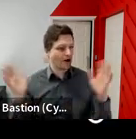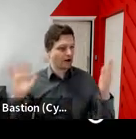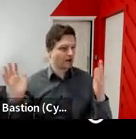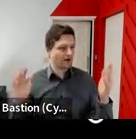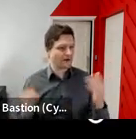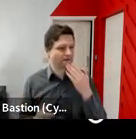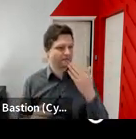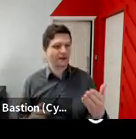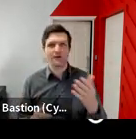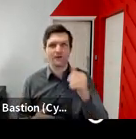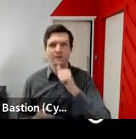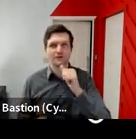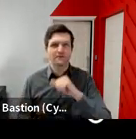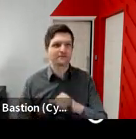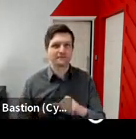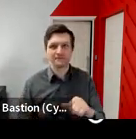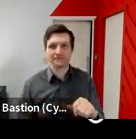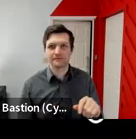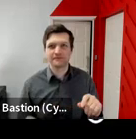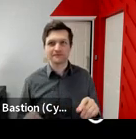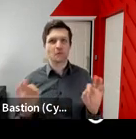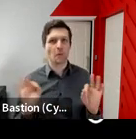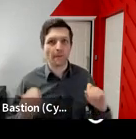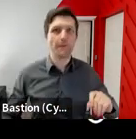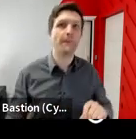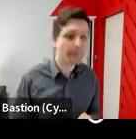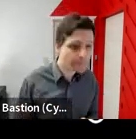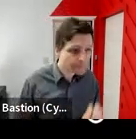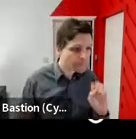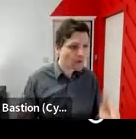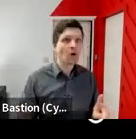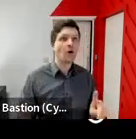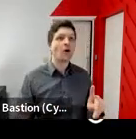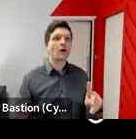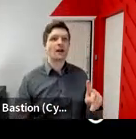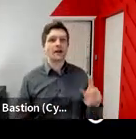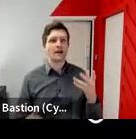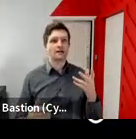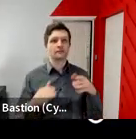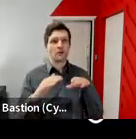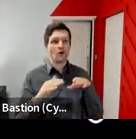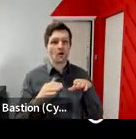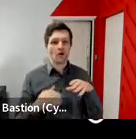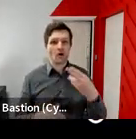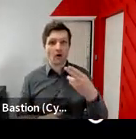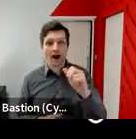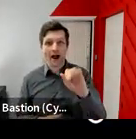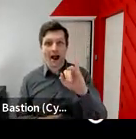think we're ready. Go ahead. All right, thank you so much for your patience.